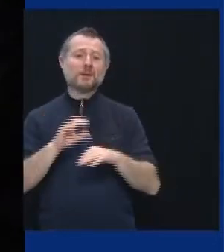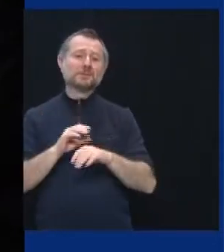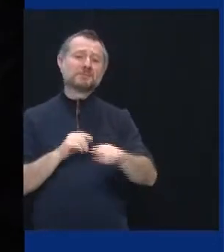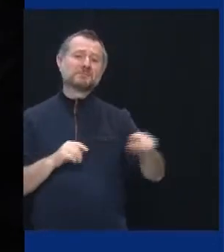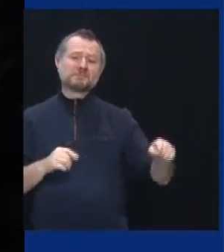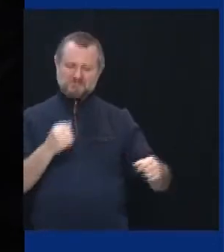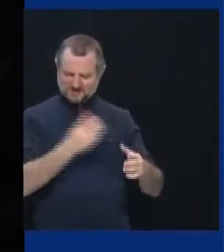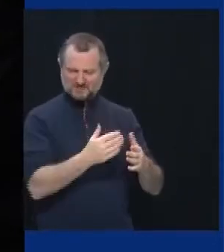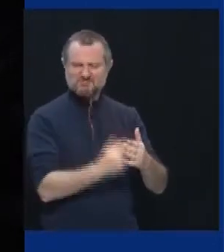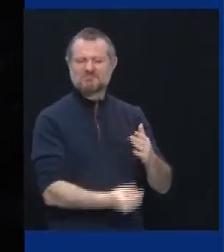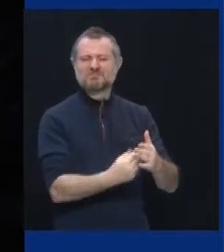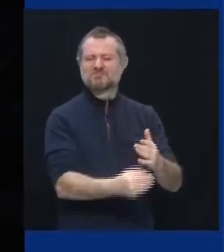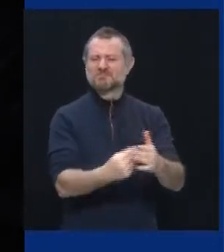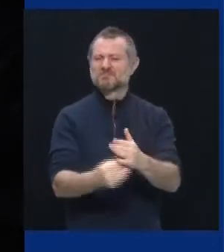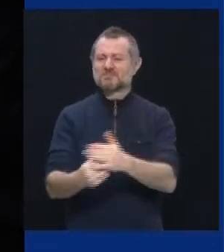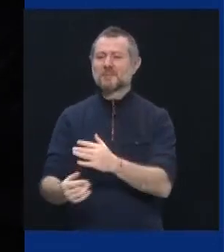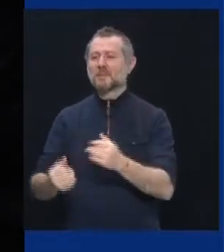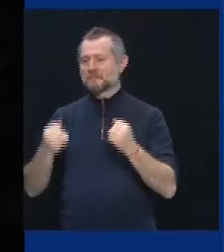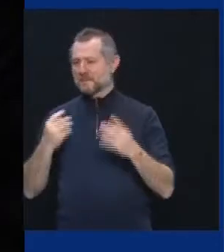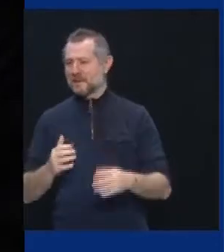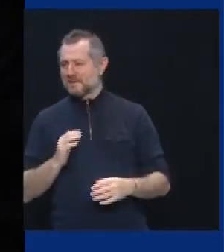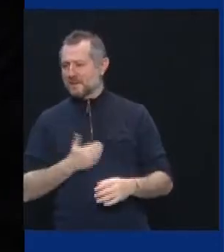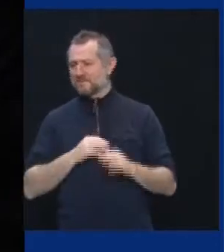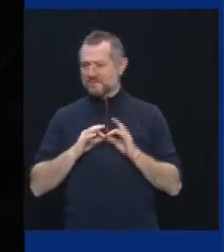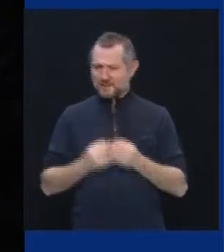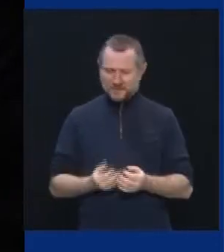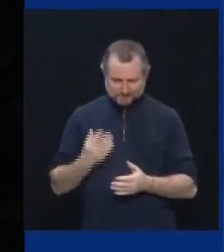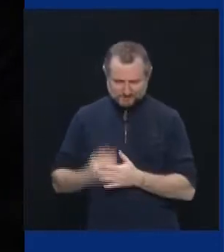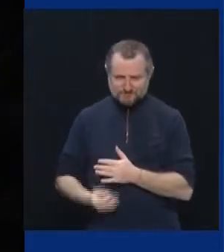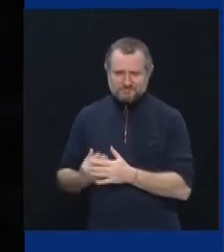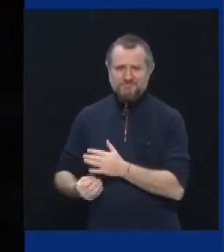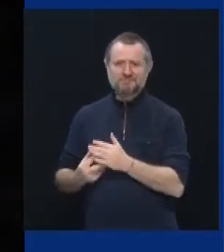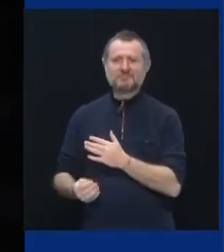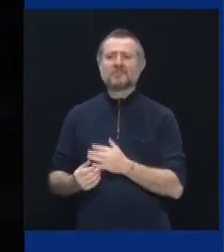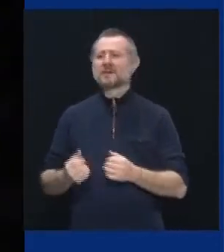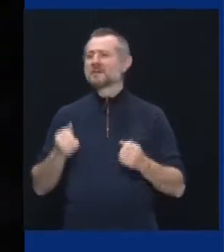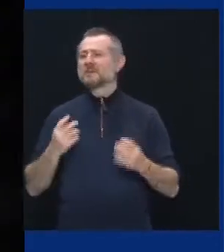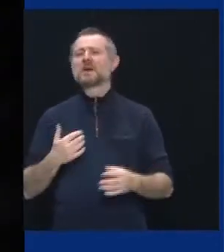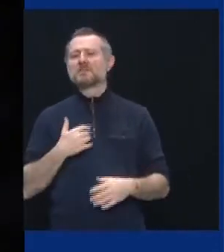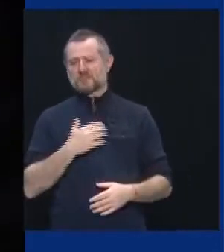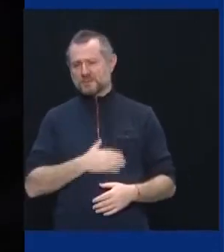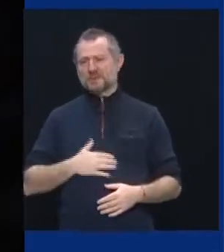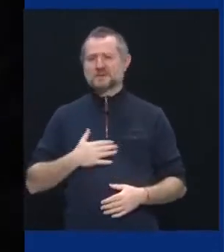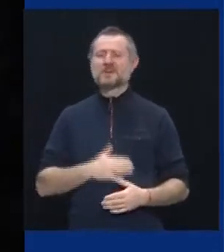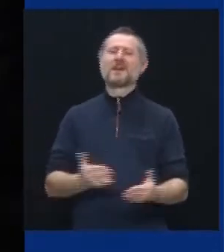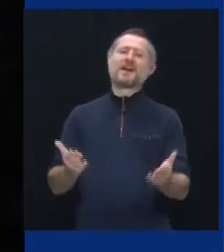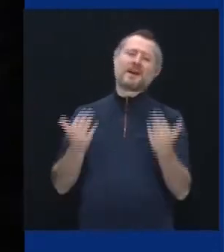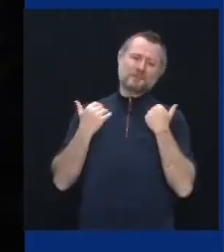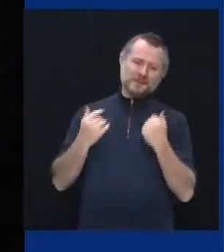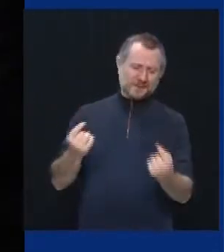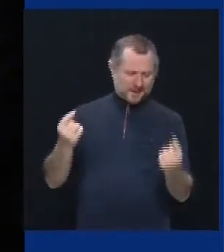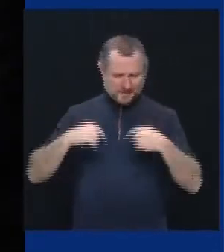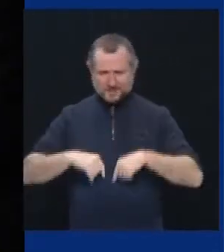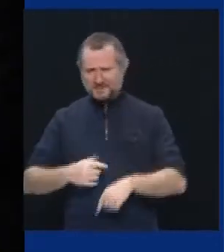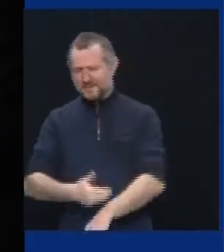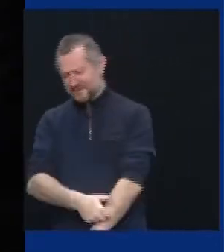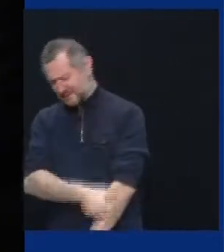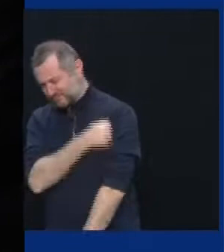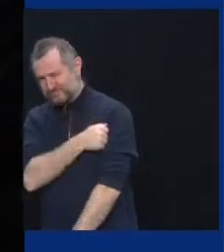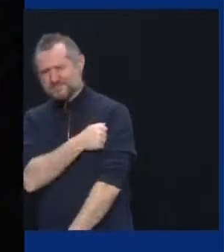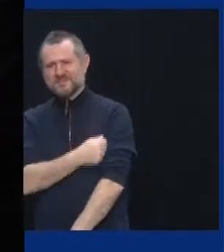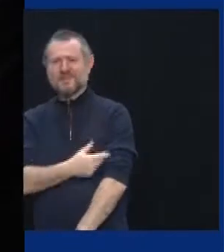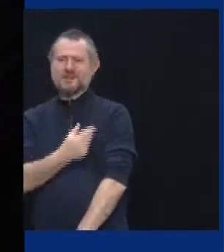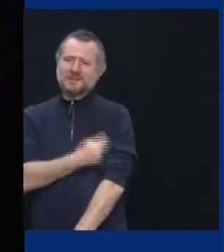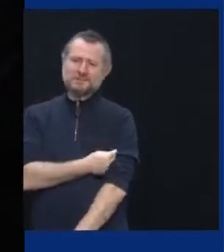many of our families, so many people. So please come and get your shot. It's the only way we can